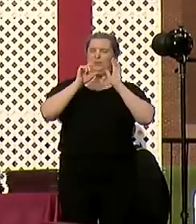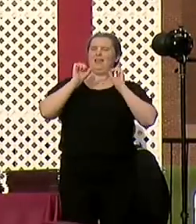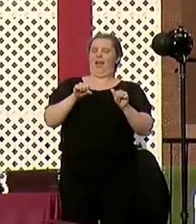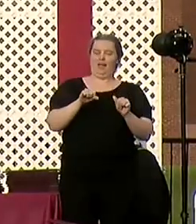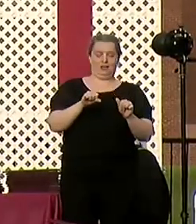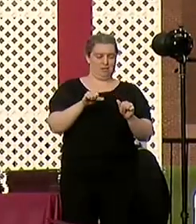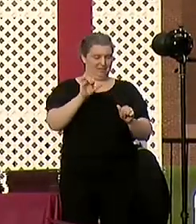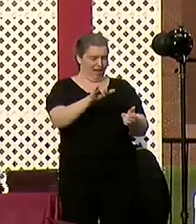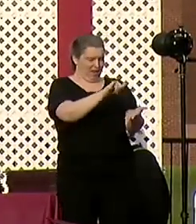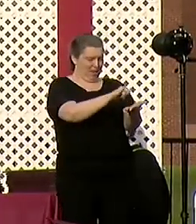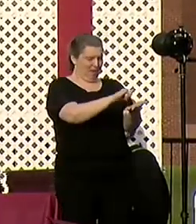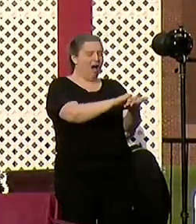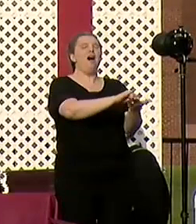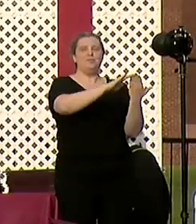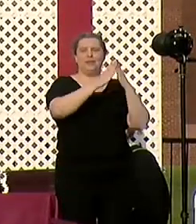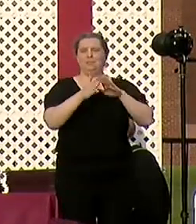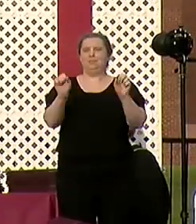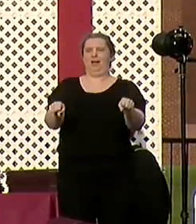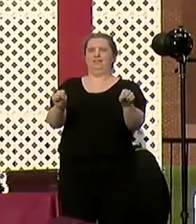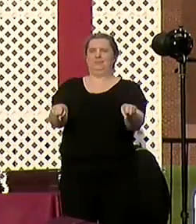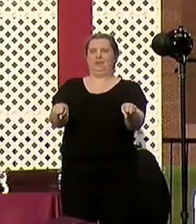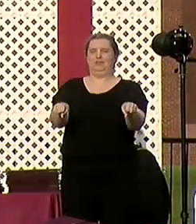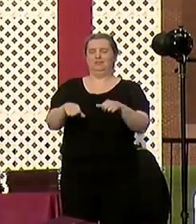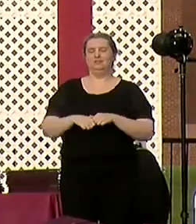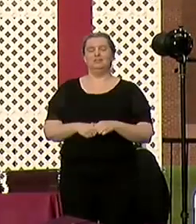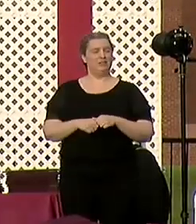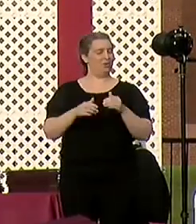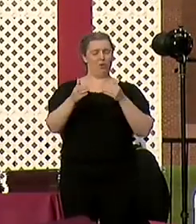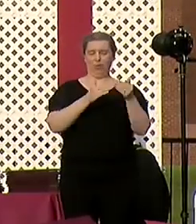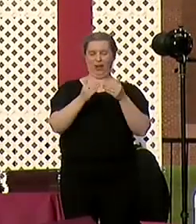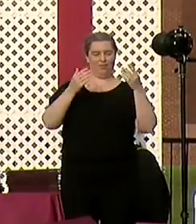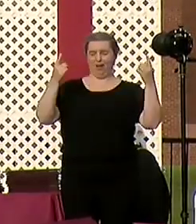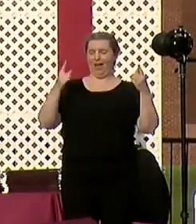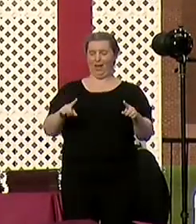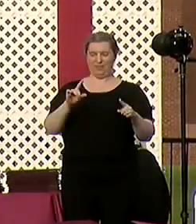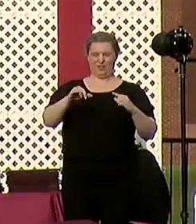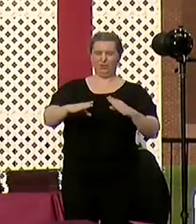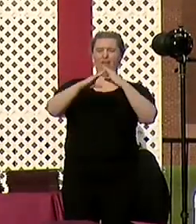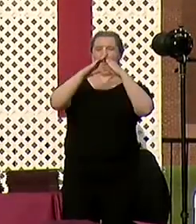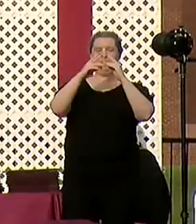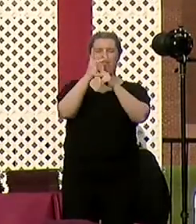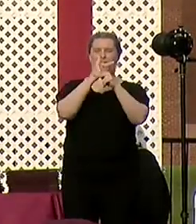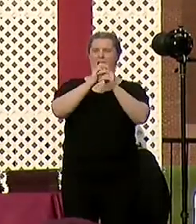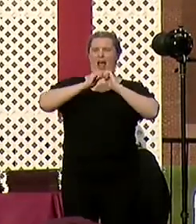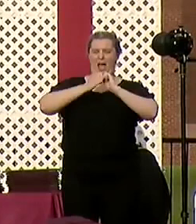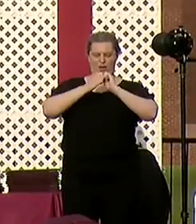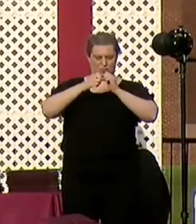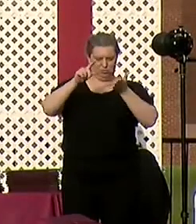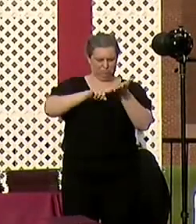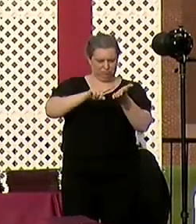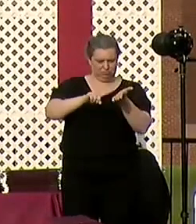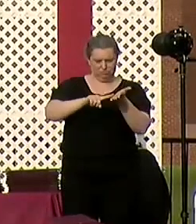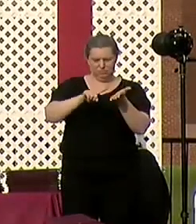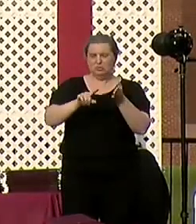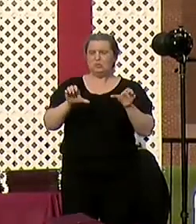impossible in the moment. All of these lessons have prepared us for whatever curveball may come our way as we embark on new, uncharted futures. It